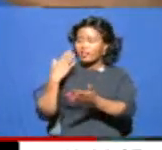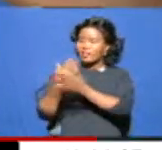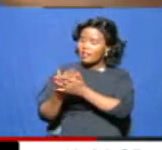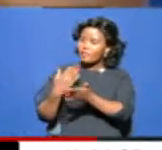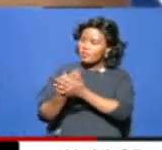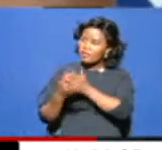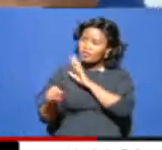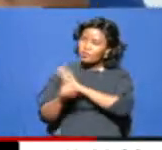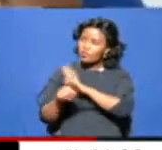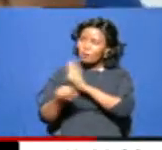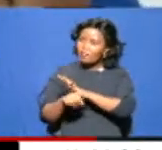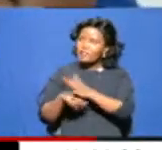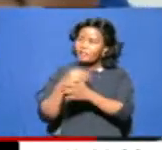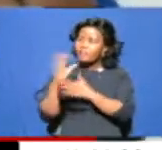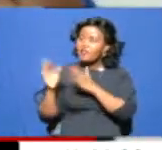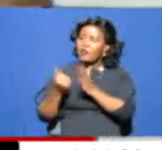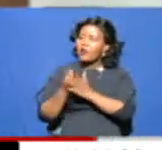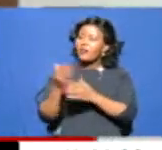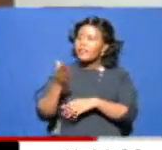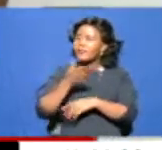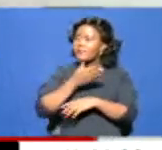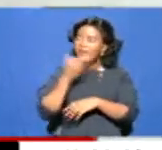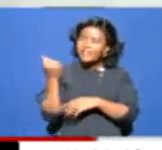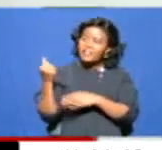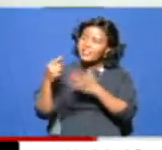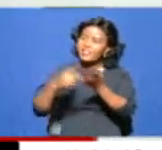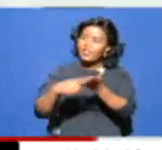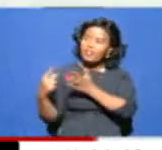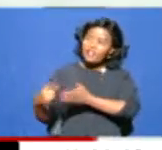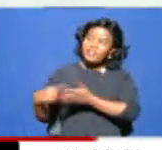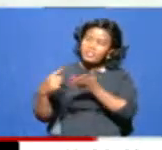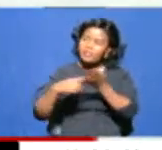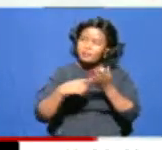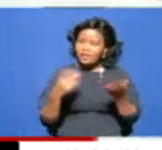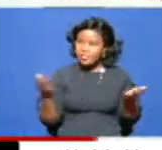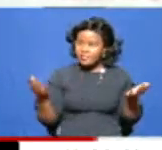luck and all the best in your deliberations. Yes, very well. Yes. Well, those are two...